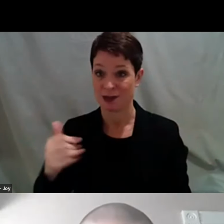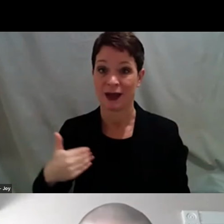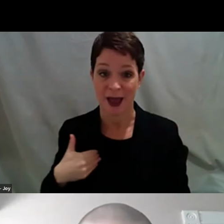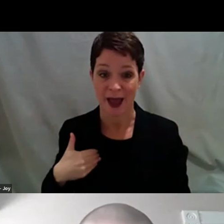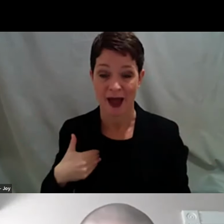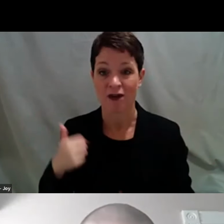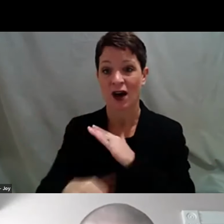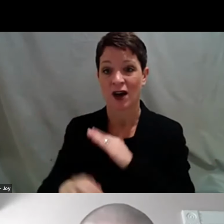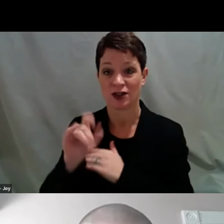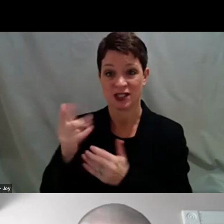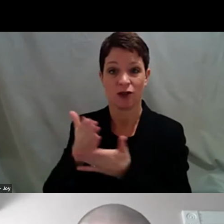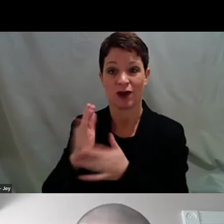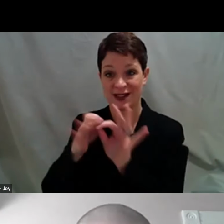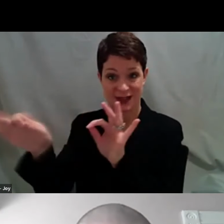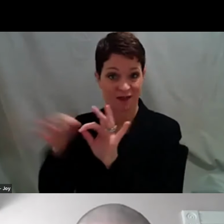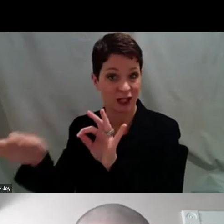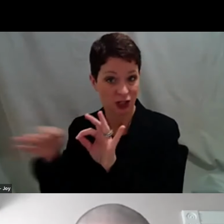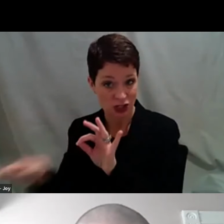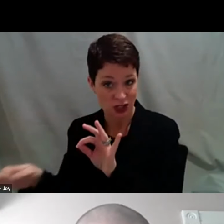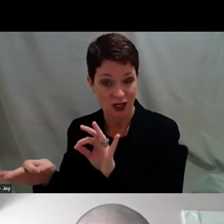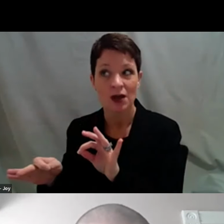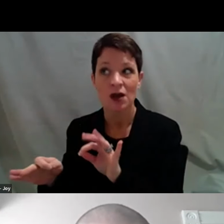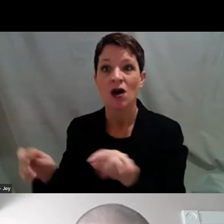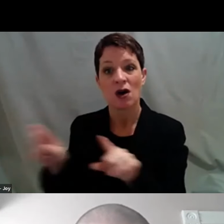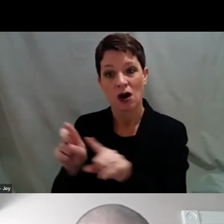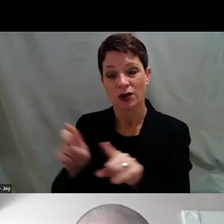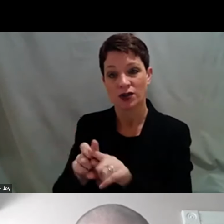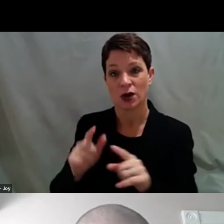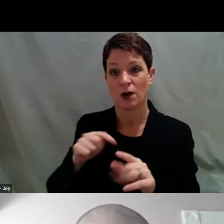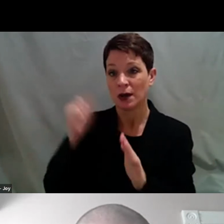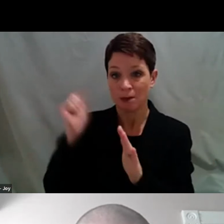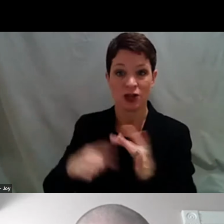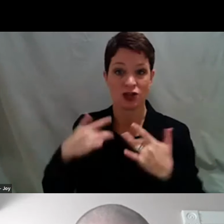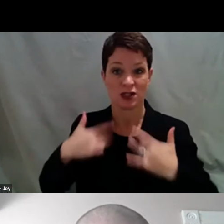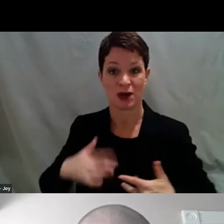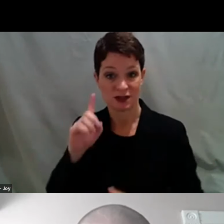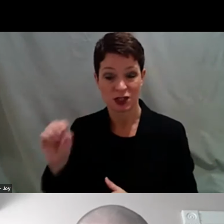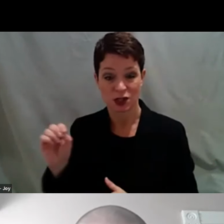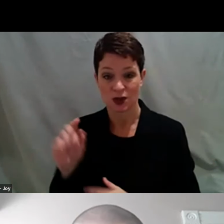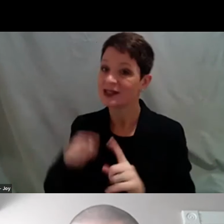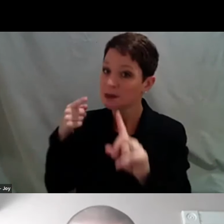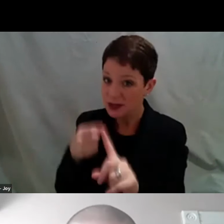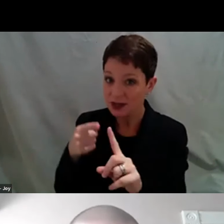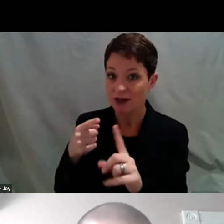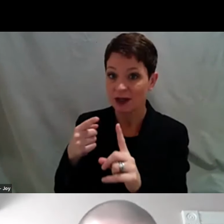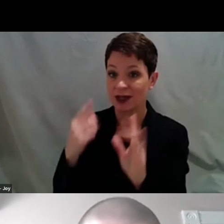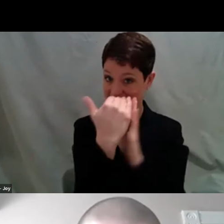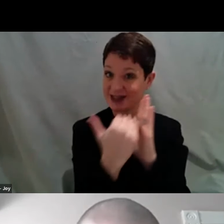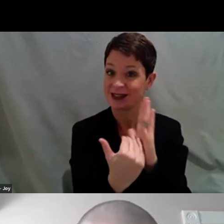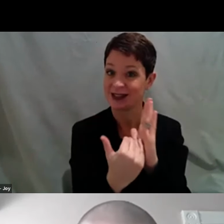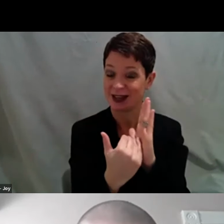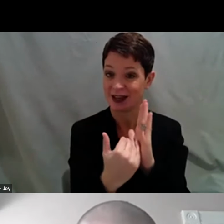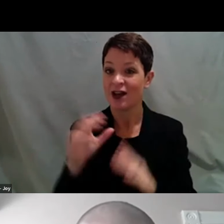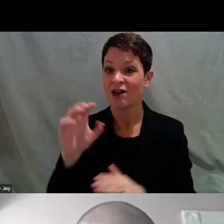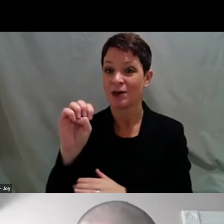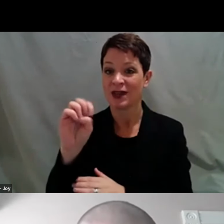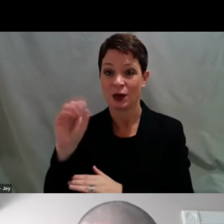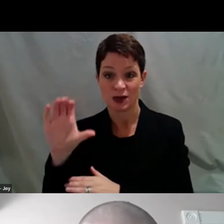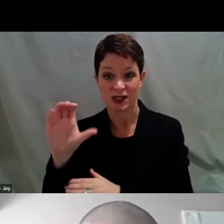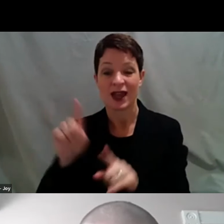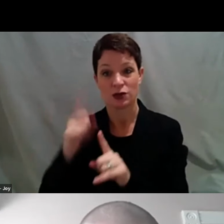under the civil rights definition. Indeed, major depressive disorder is specifically listed by the EEOC as